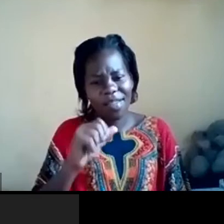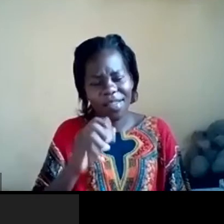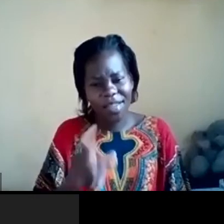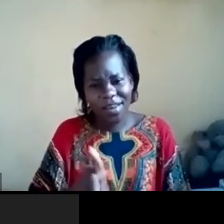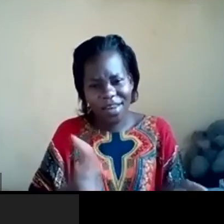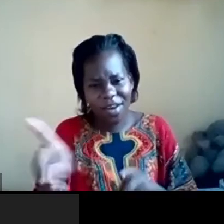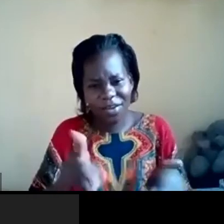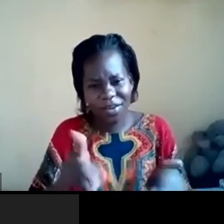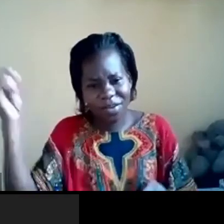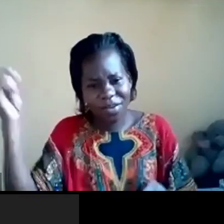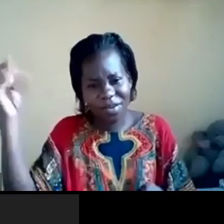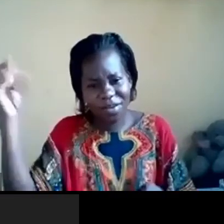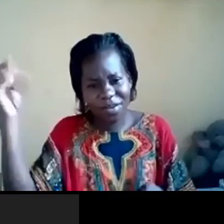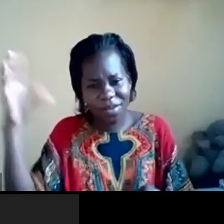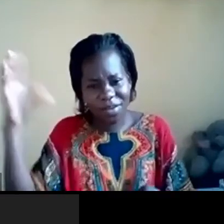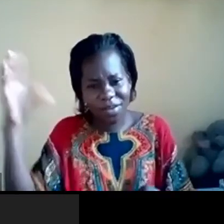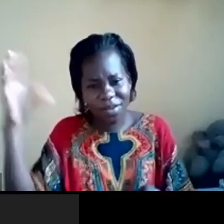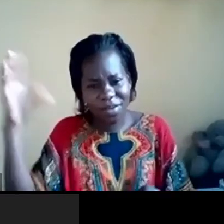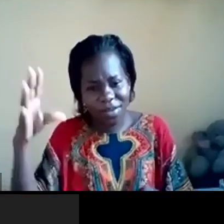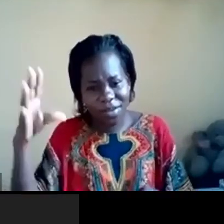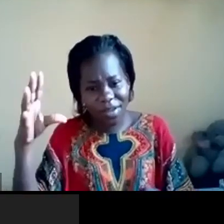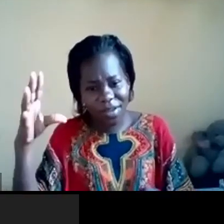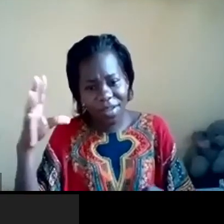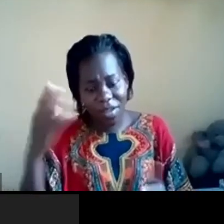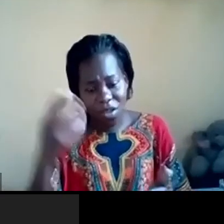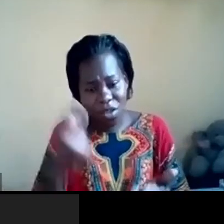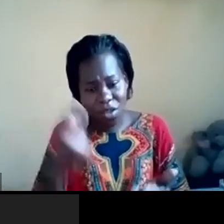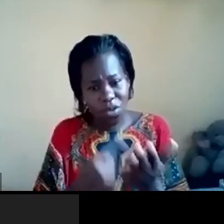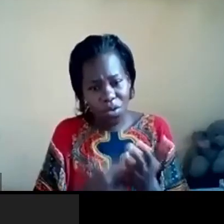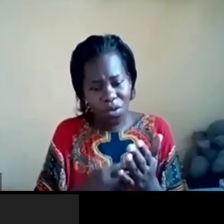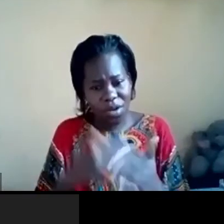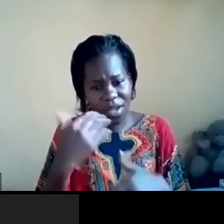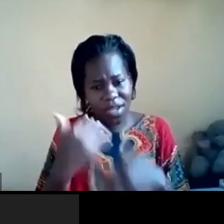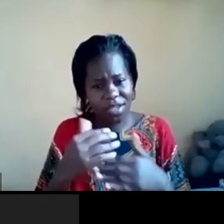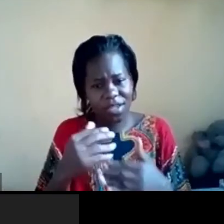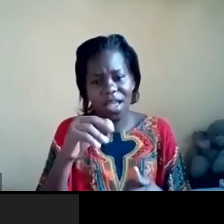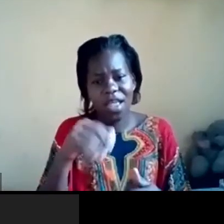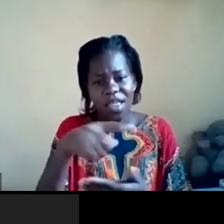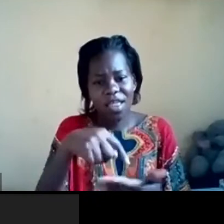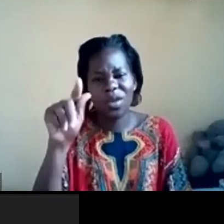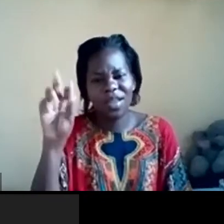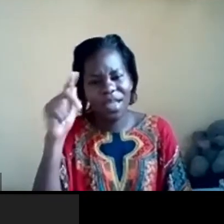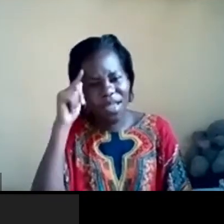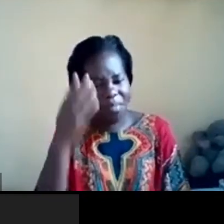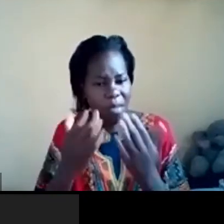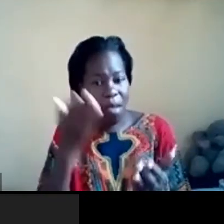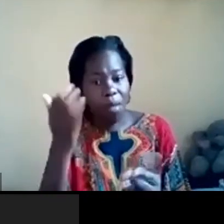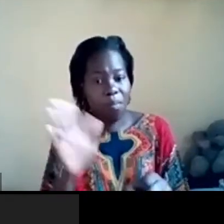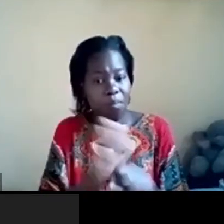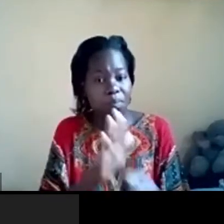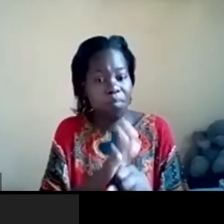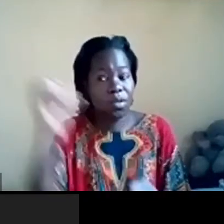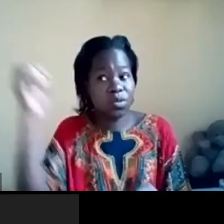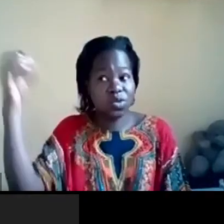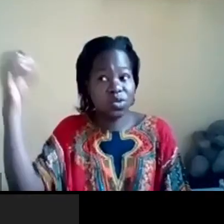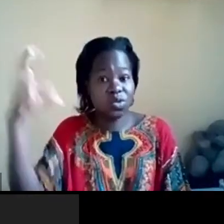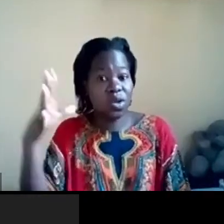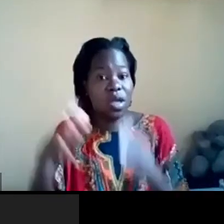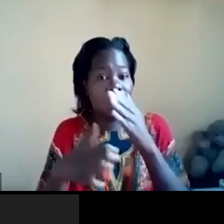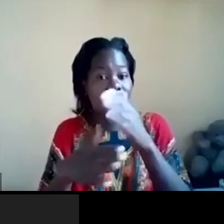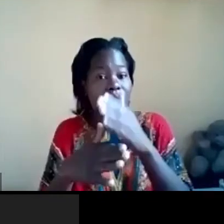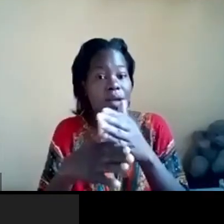equator, I would have thought that we should have a lot of solar plants and things like that. But we